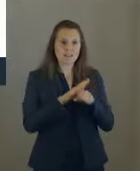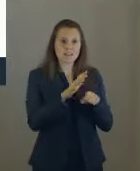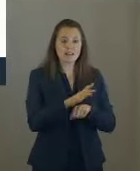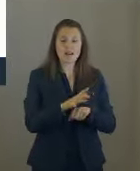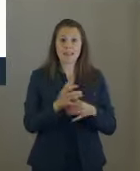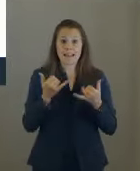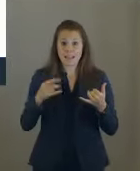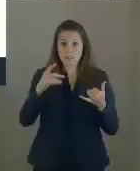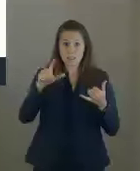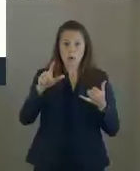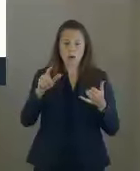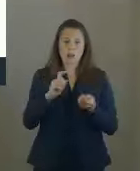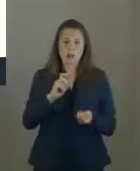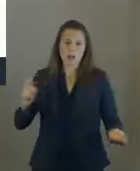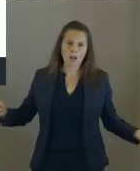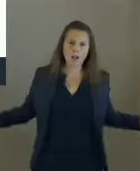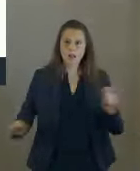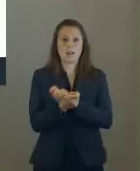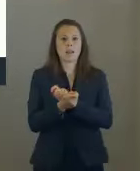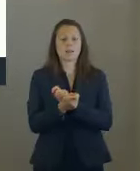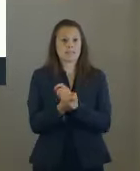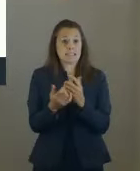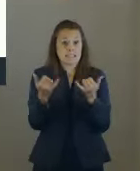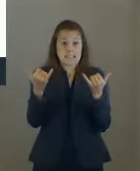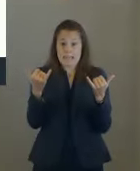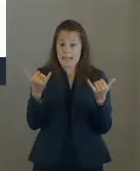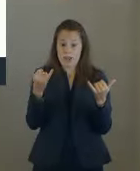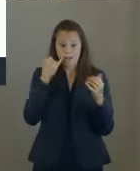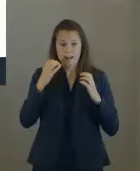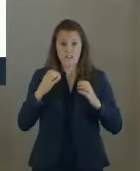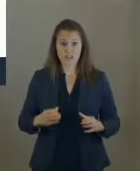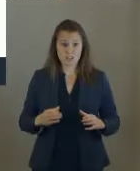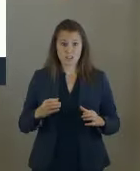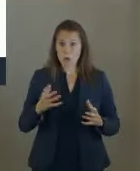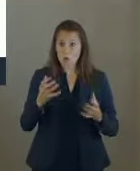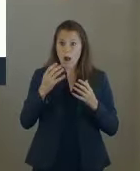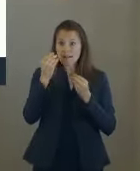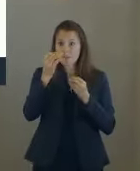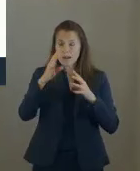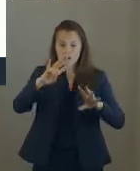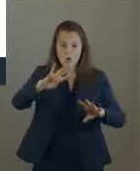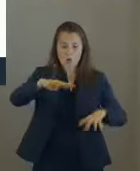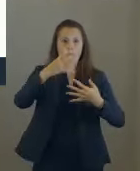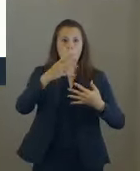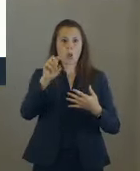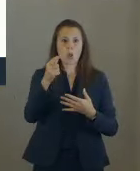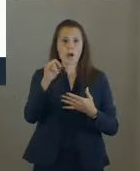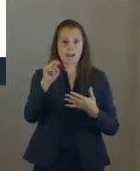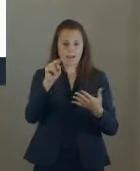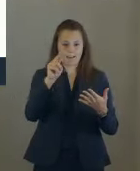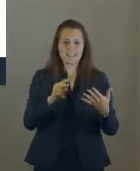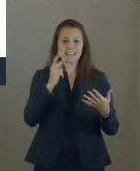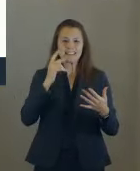This changes that wholly. There is no reason now that a customer can't log into the portal and immediately see the status of their